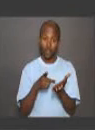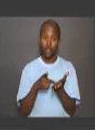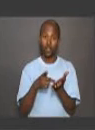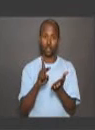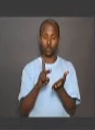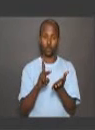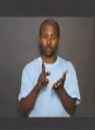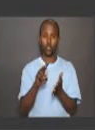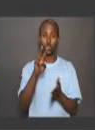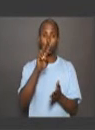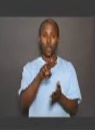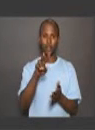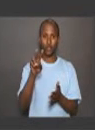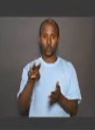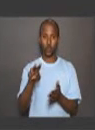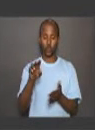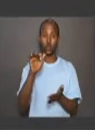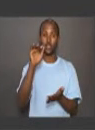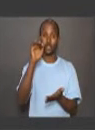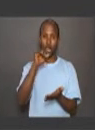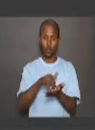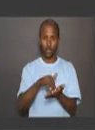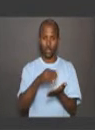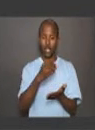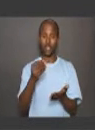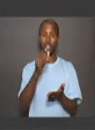His total closing costs are